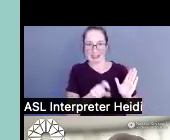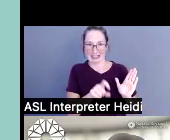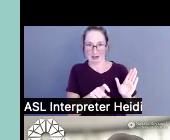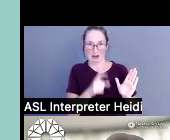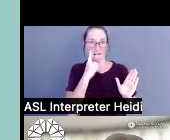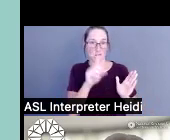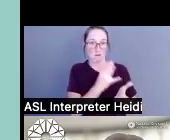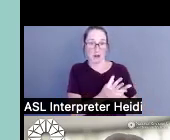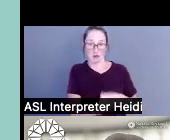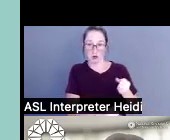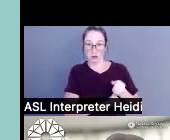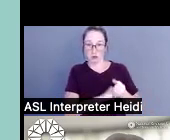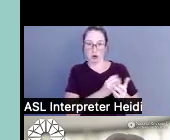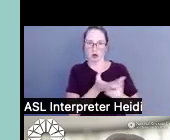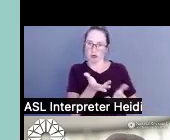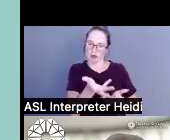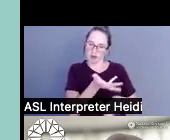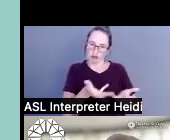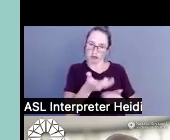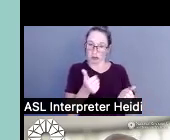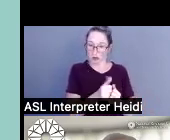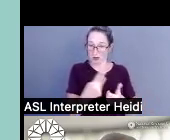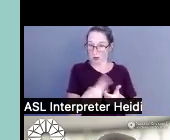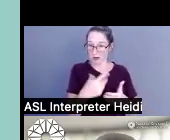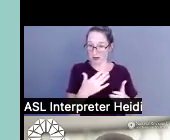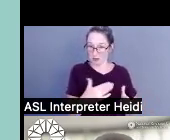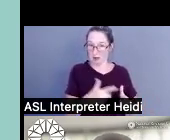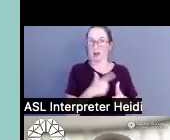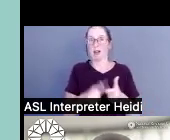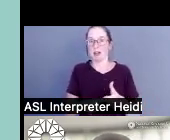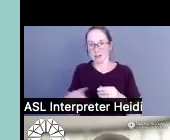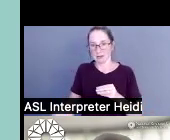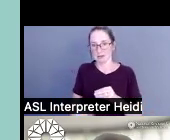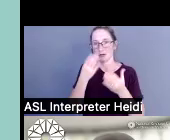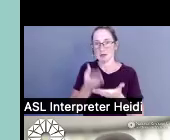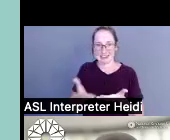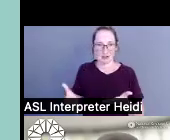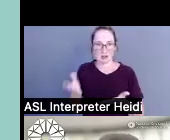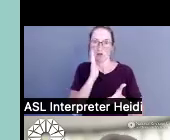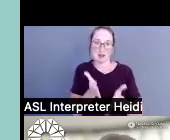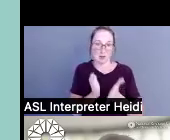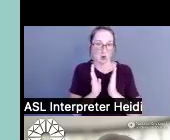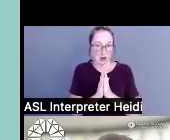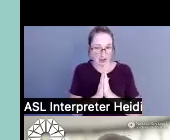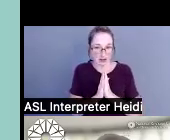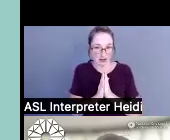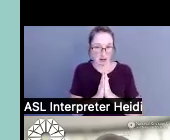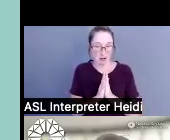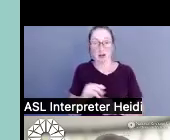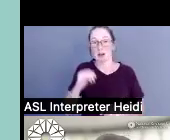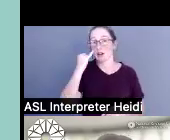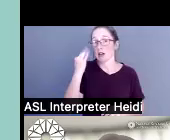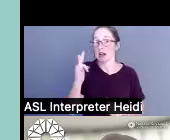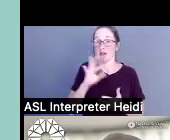for financial support through conversations with participants. Then supplemental materials would be requested if